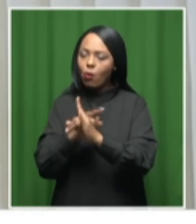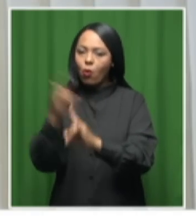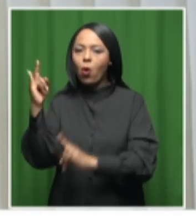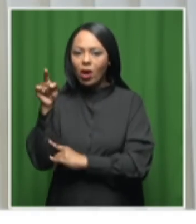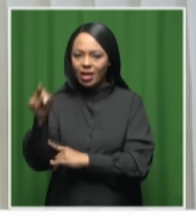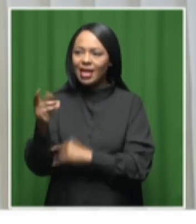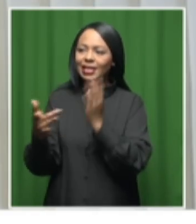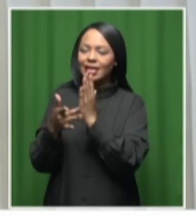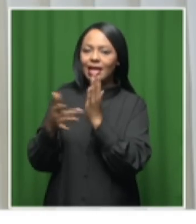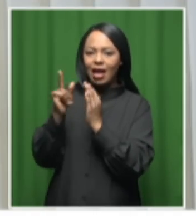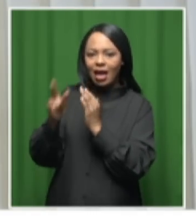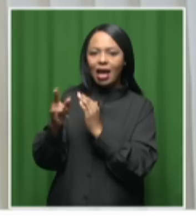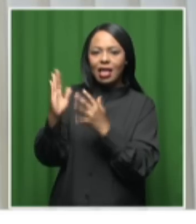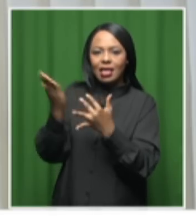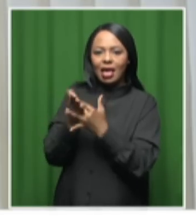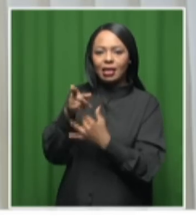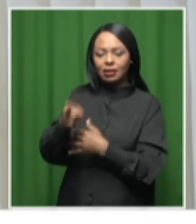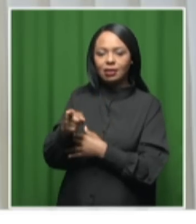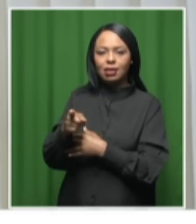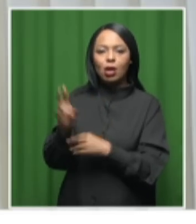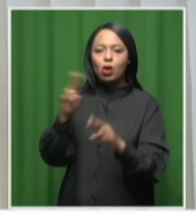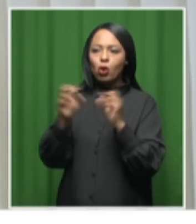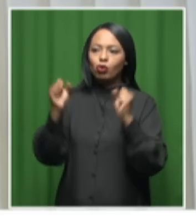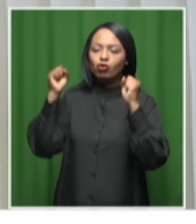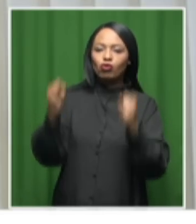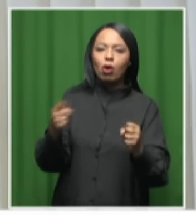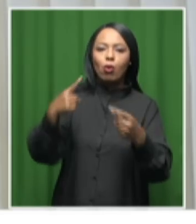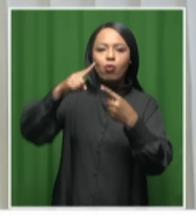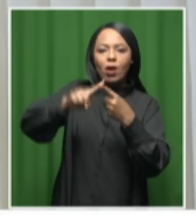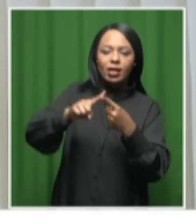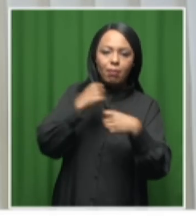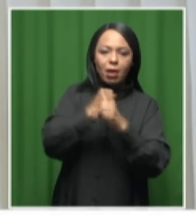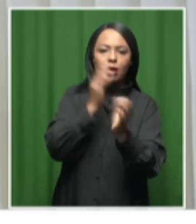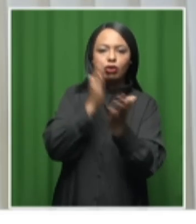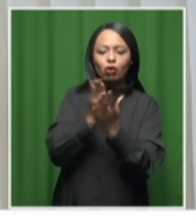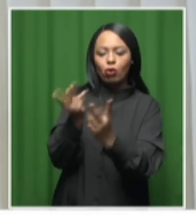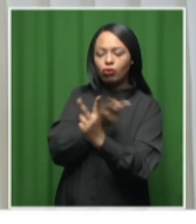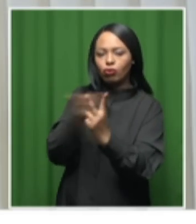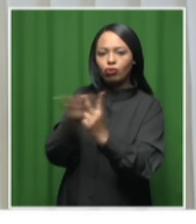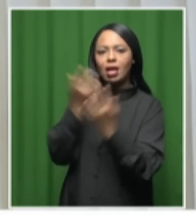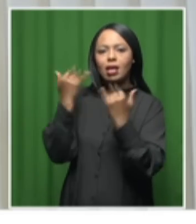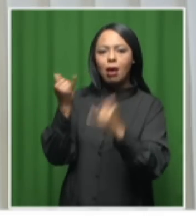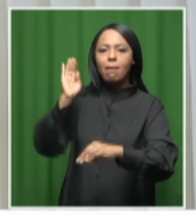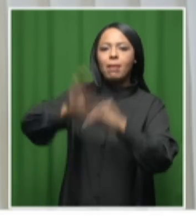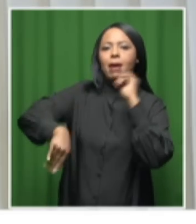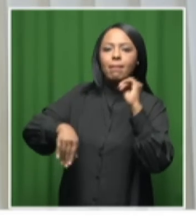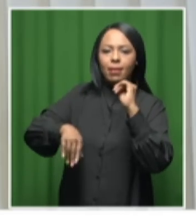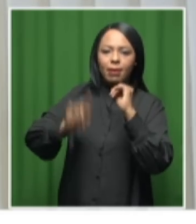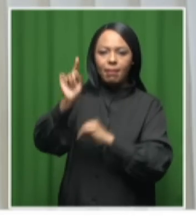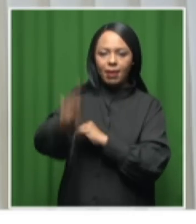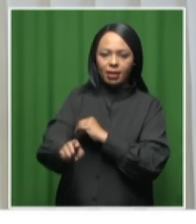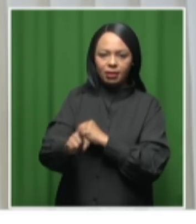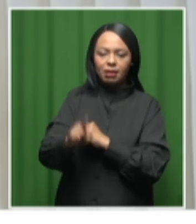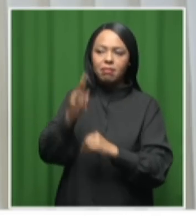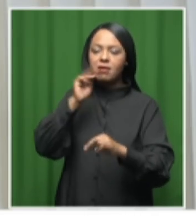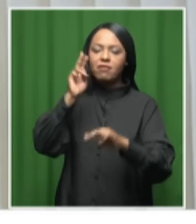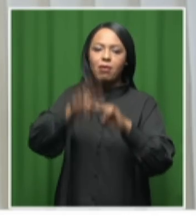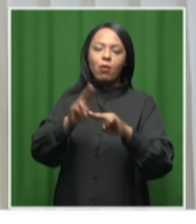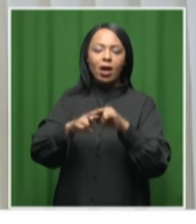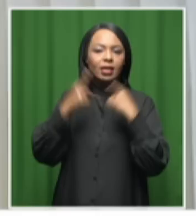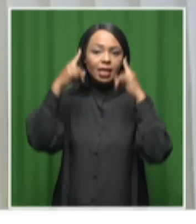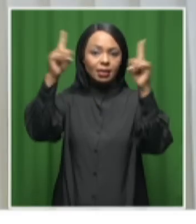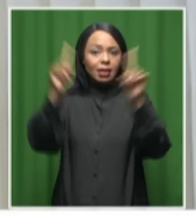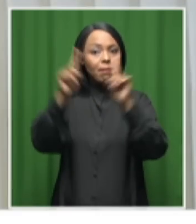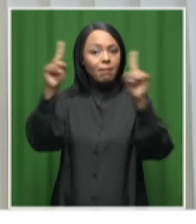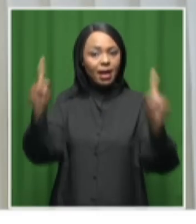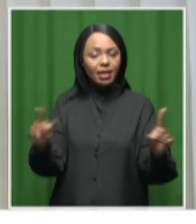technically due to not being any stronger points in making sure that the dates which are going to follow in February are going to succeed. But